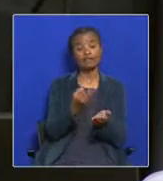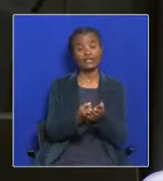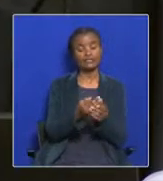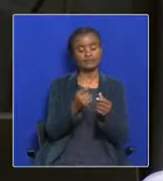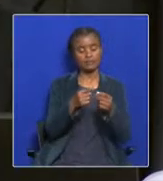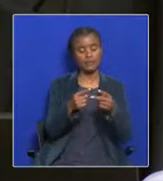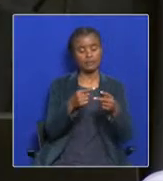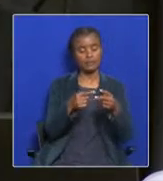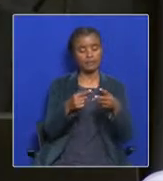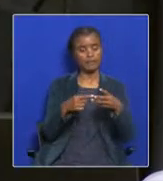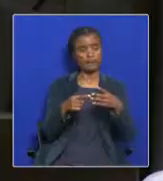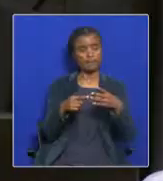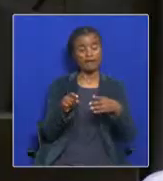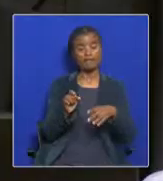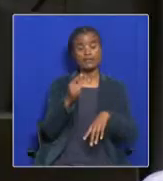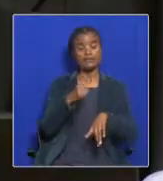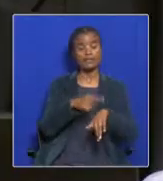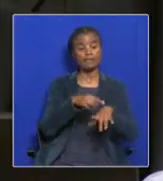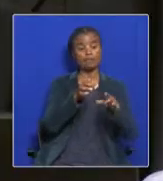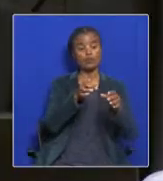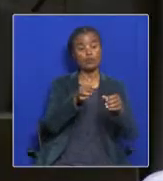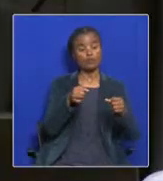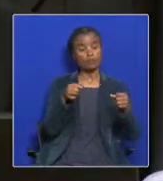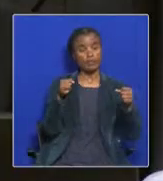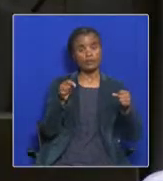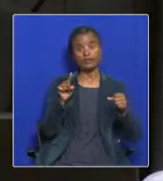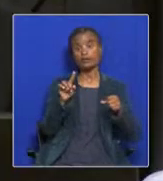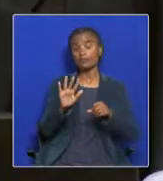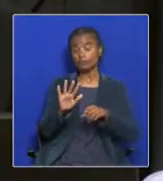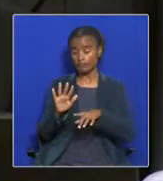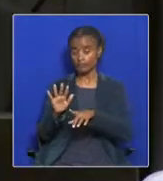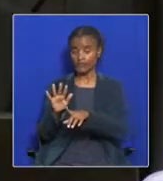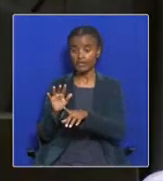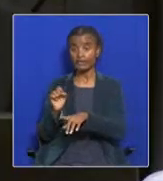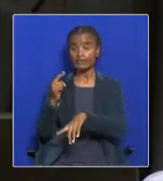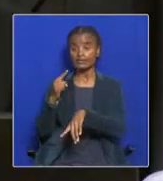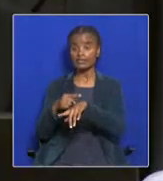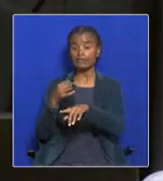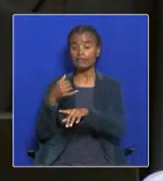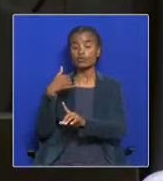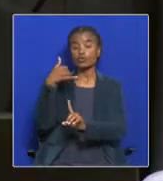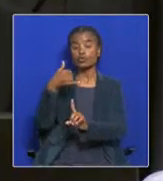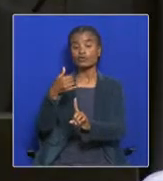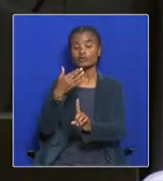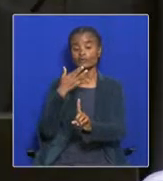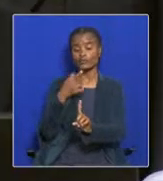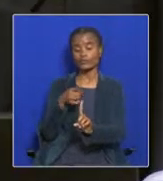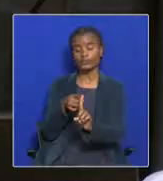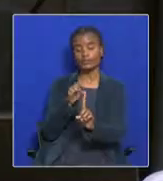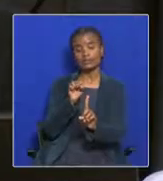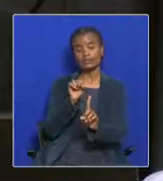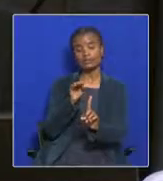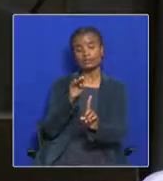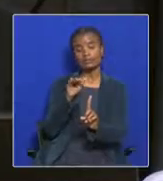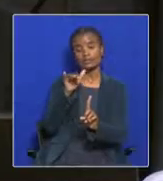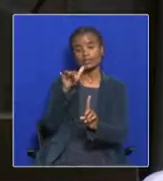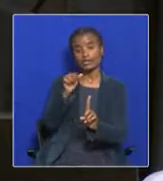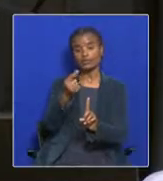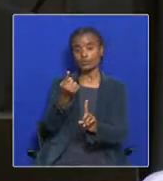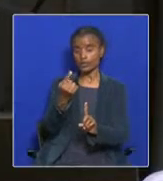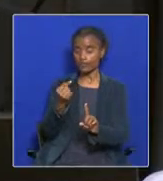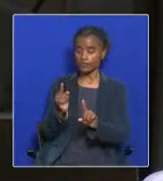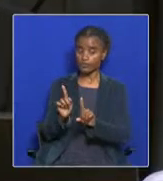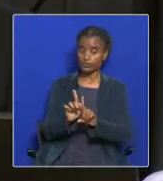opened, in fact, from the time you called Sibiya to come and join you, and you spoke to Nuswa and not